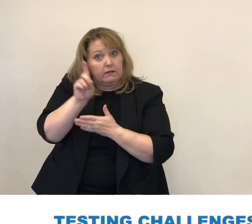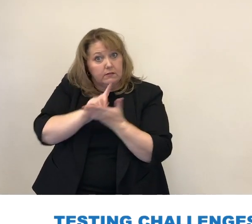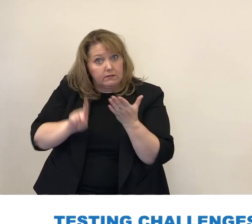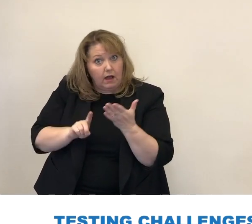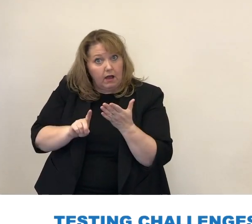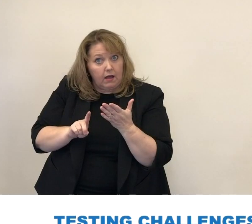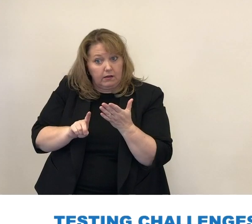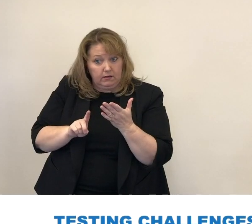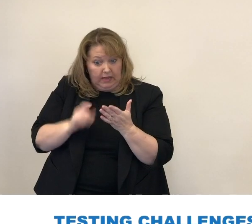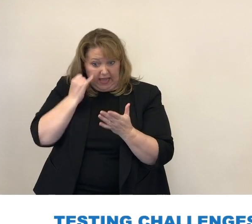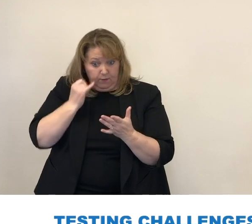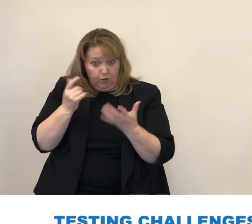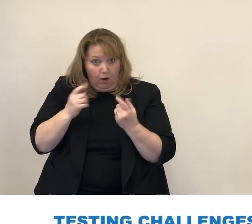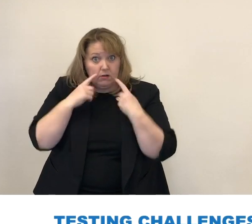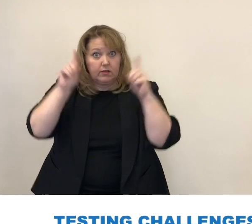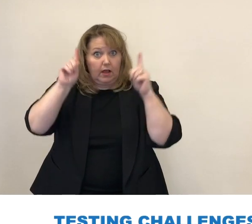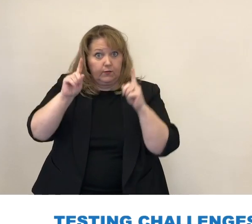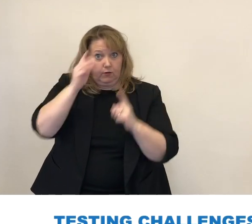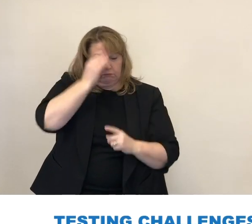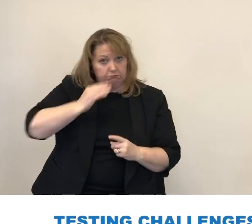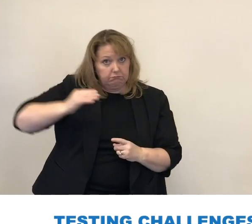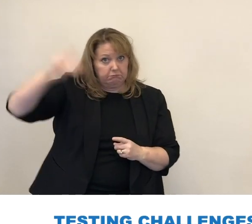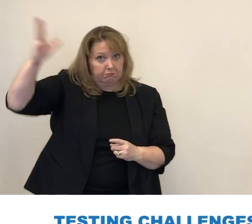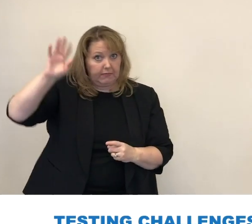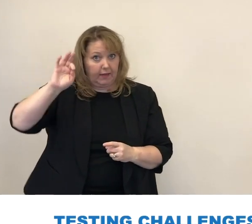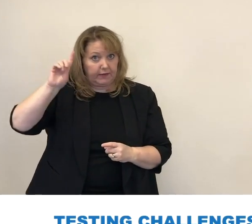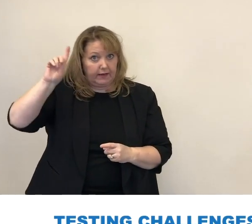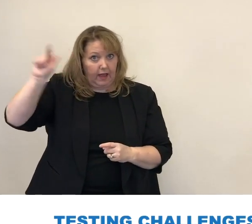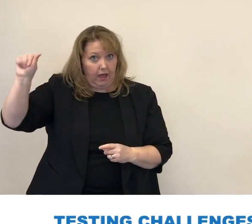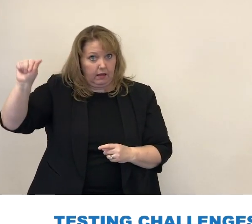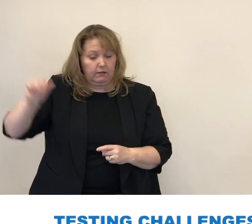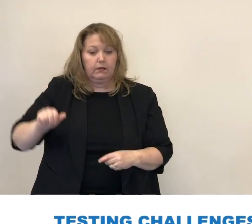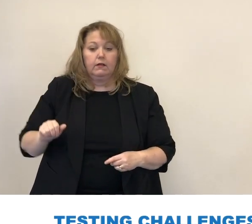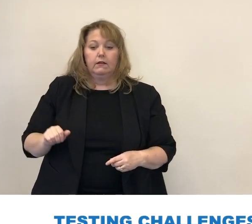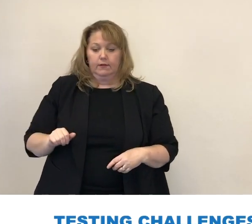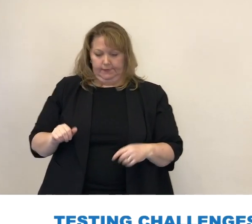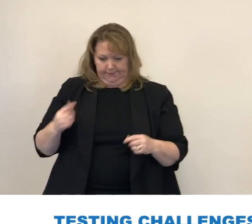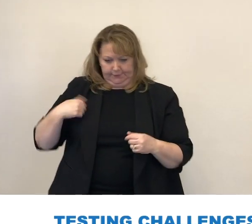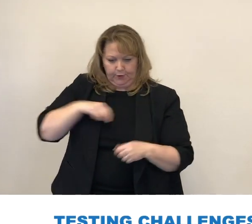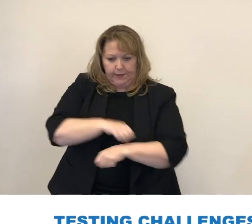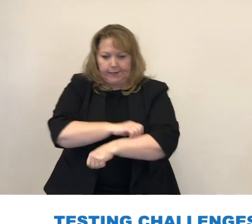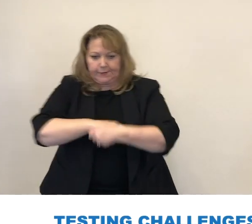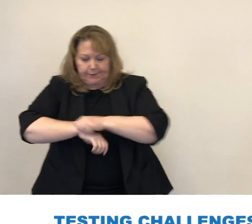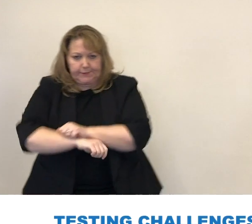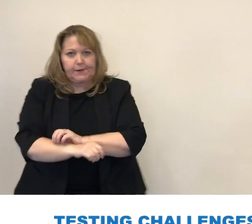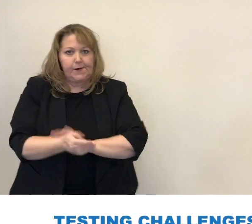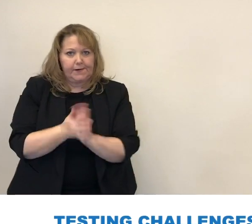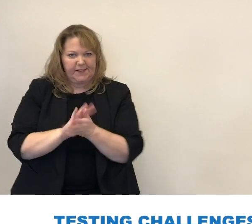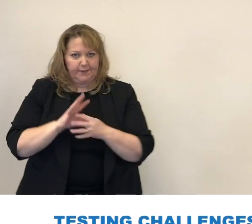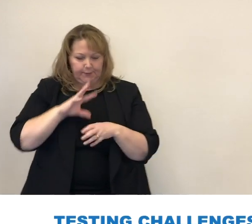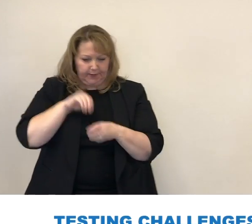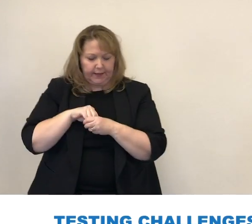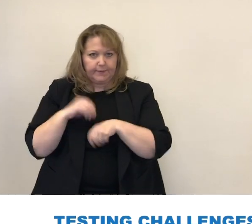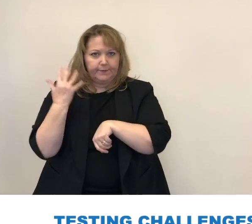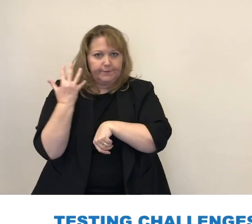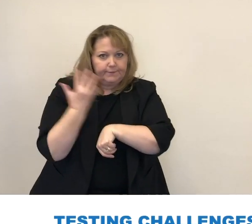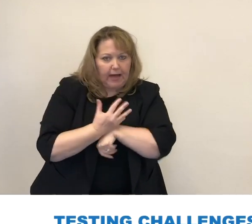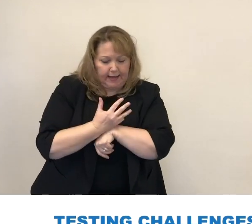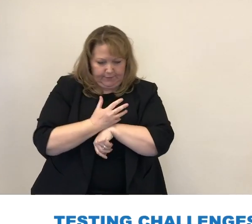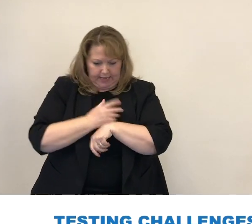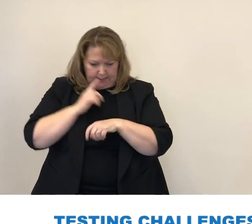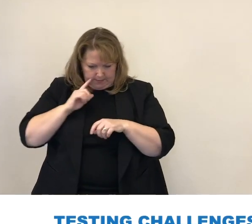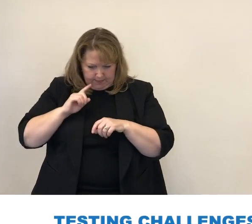that and notify us. Within 5 days, the Department of Public and Behavioral Health for the state of Nevada and the Nevada State Public Health